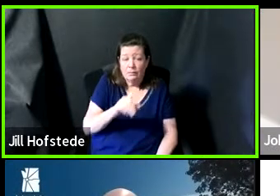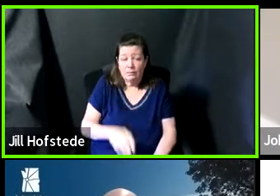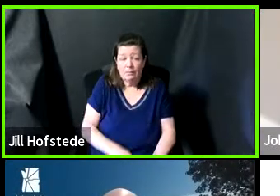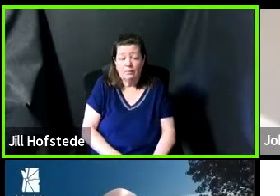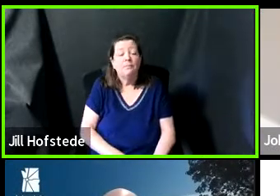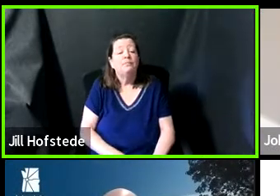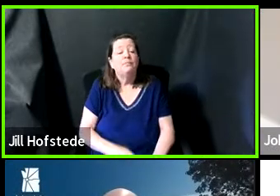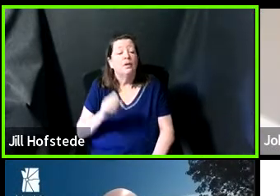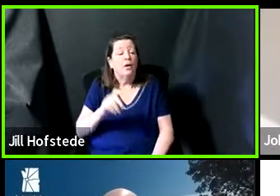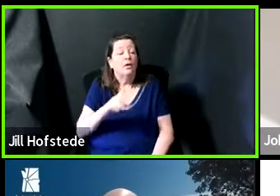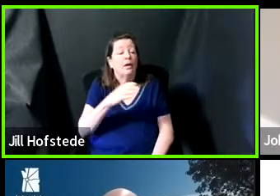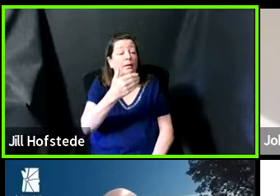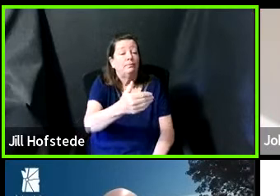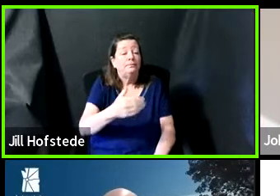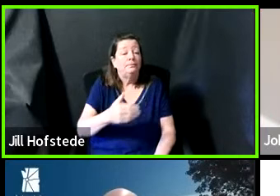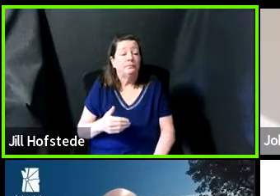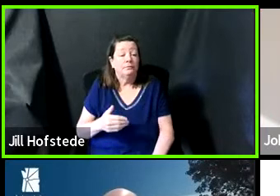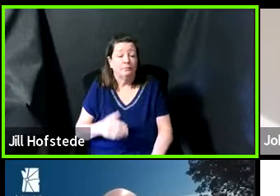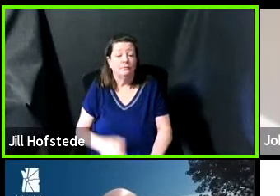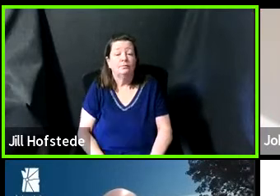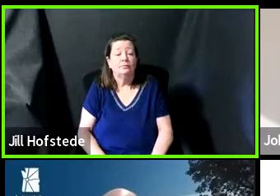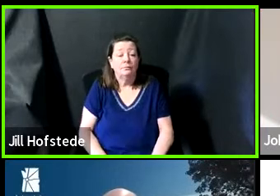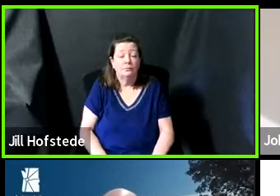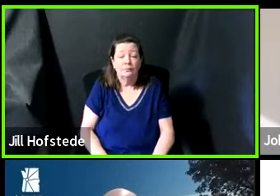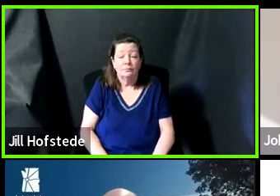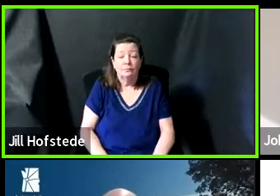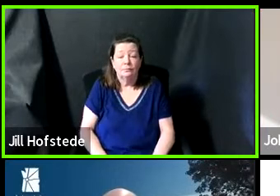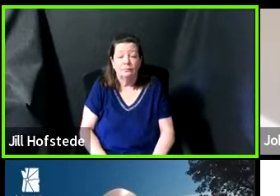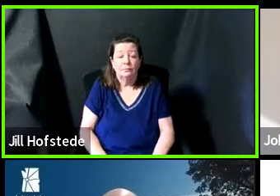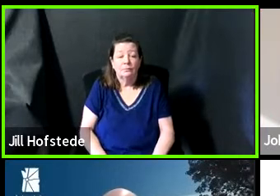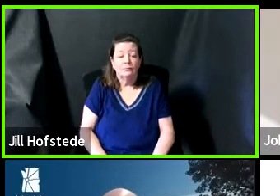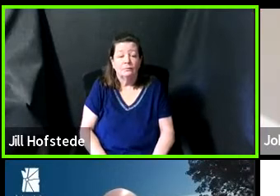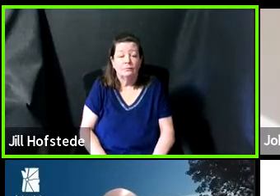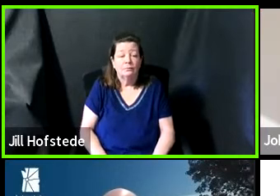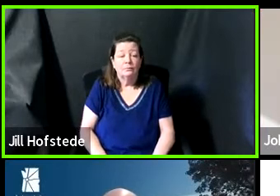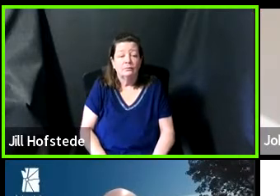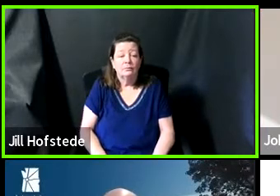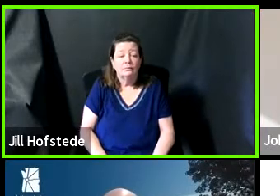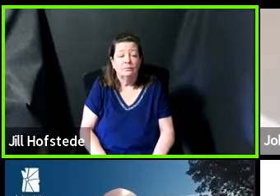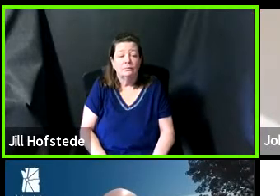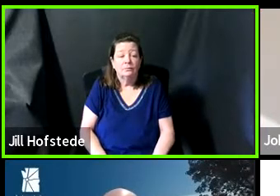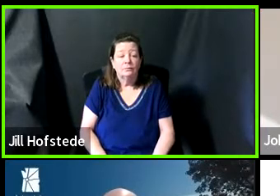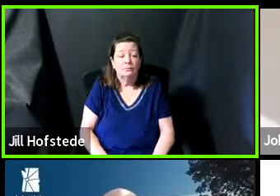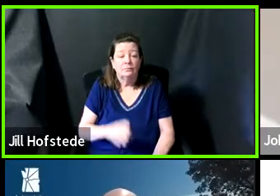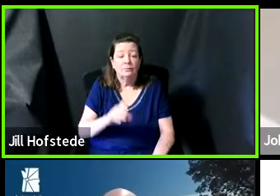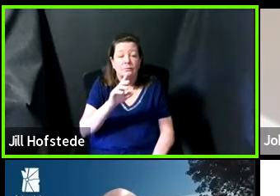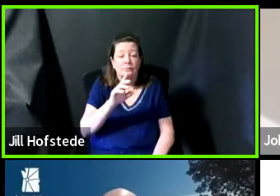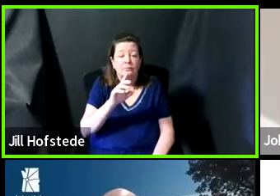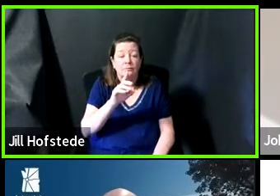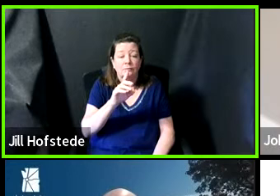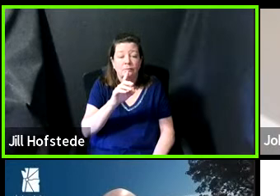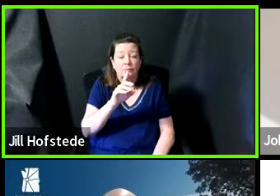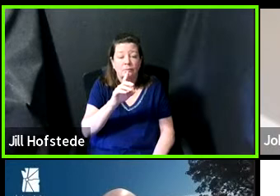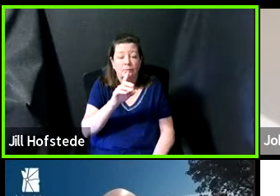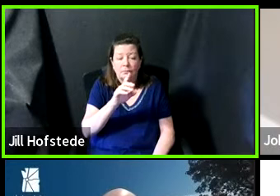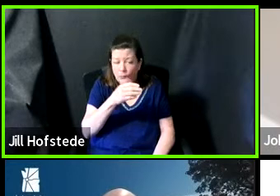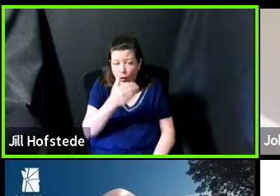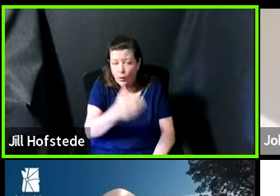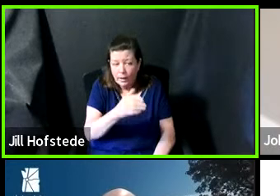Okay, take it away, Darcy. Go ahead, Darcy, and then no, go ahead, Darcy, and then we'll call. Go ahead,